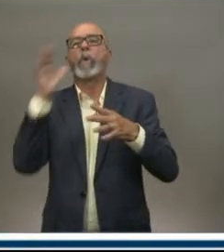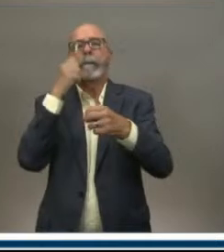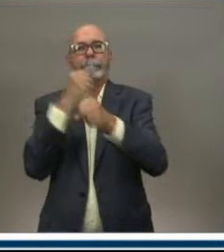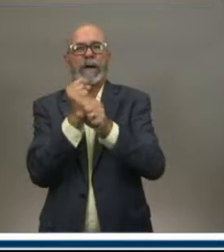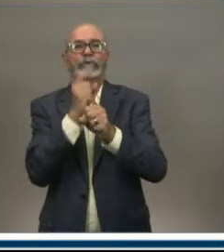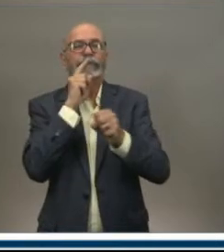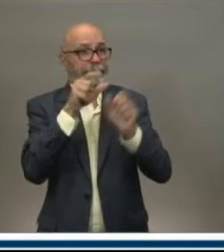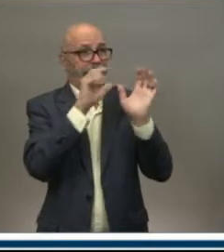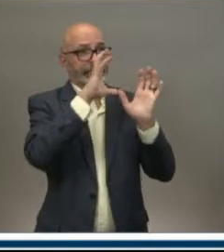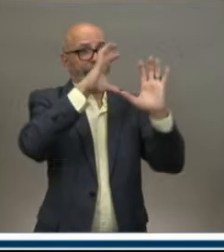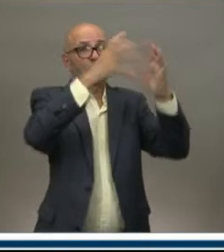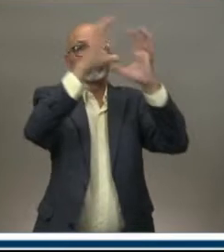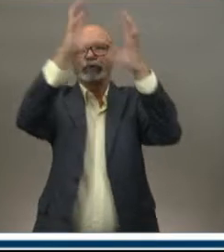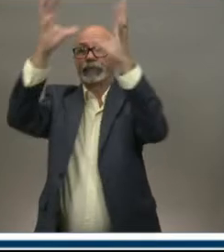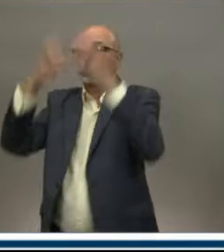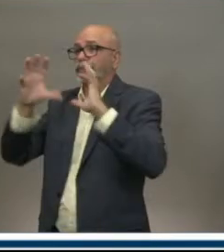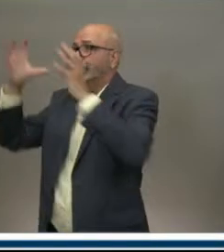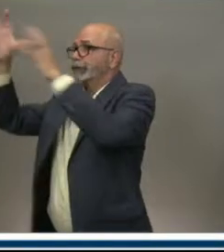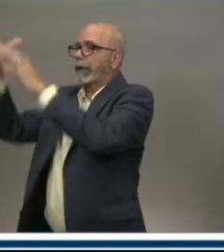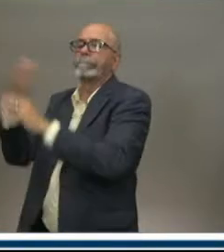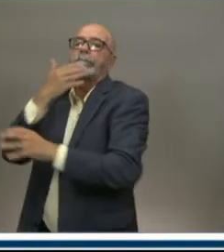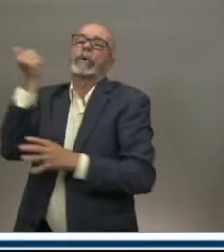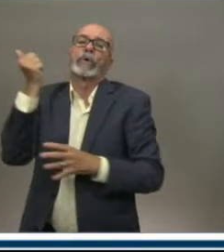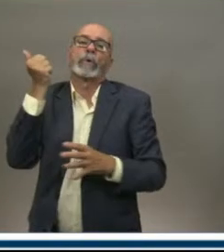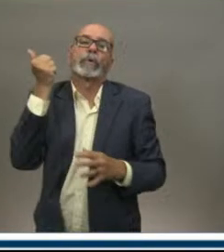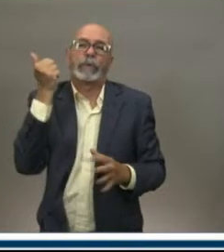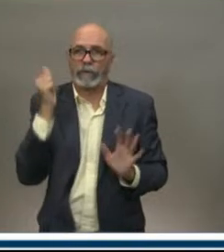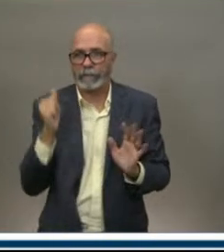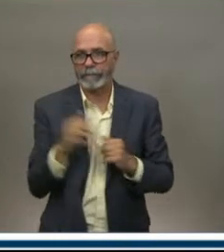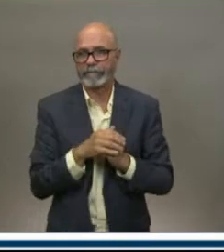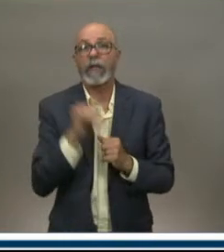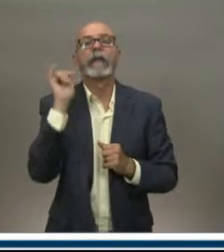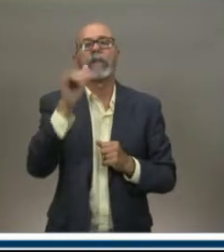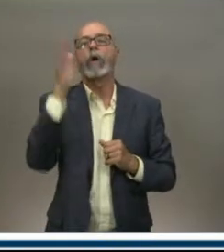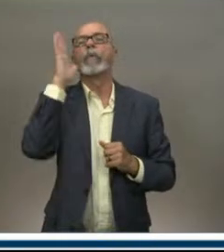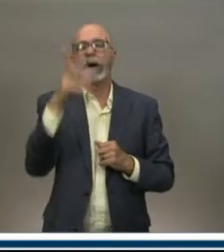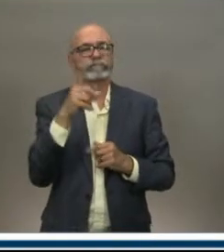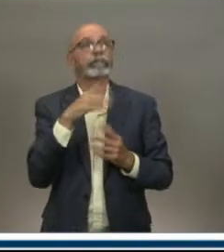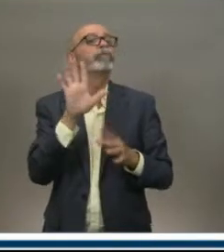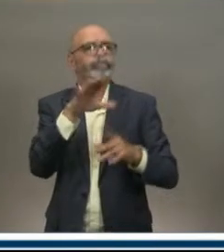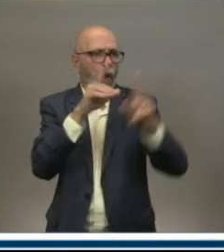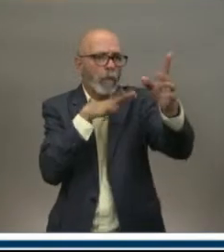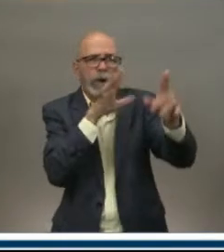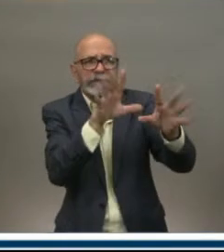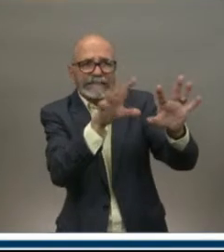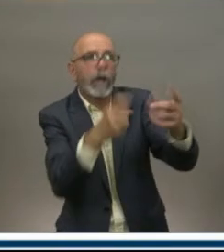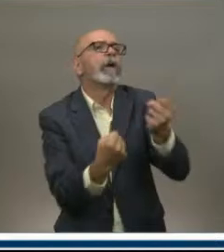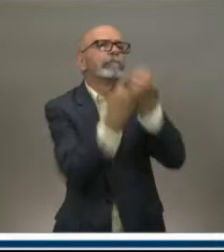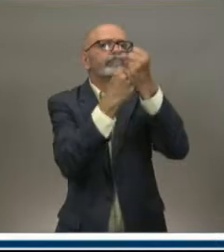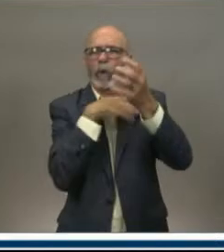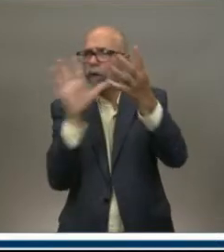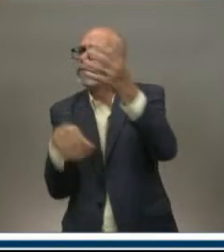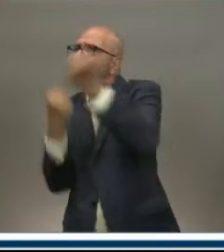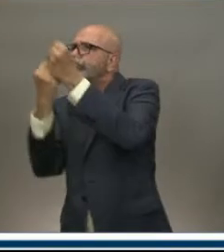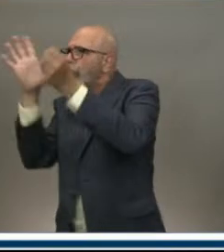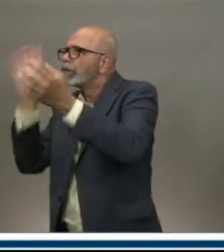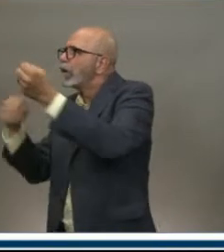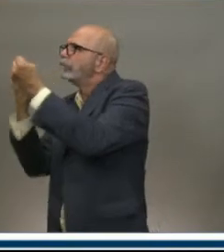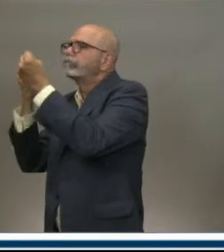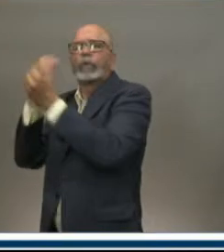IPAC practitioners who will support facilities throughout the zones. When